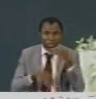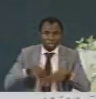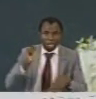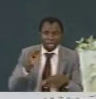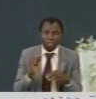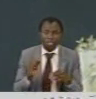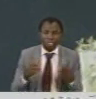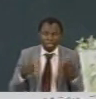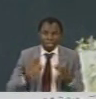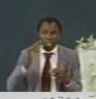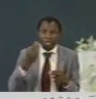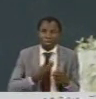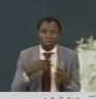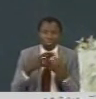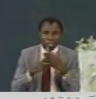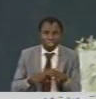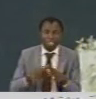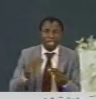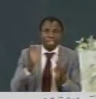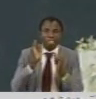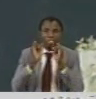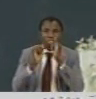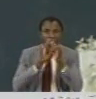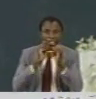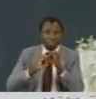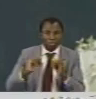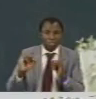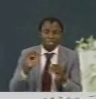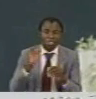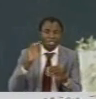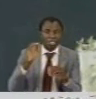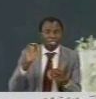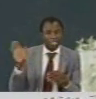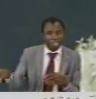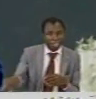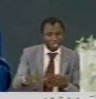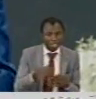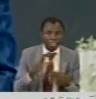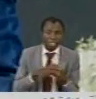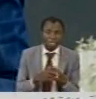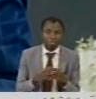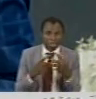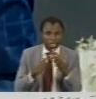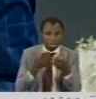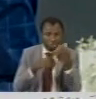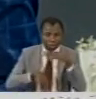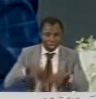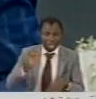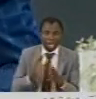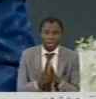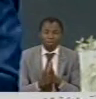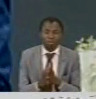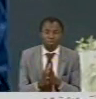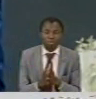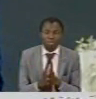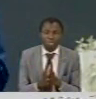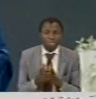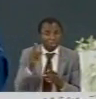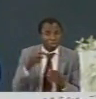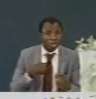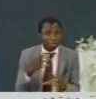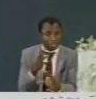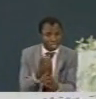interviewing them and line them up. Start coming out. Start coming out. You have